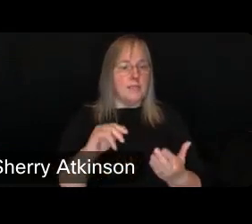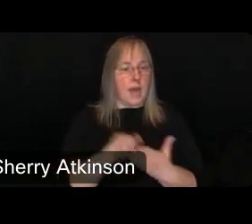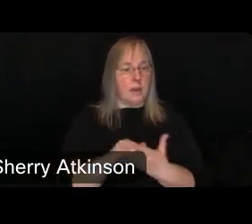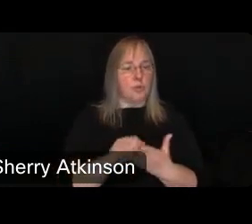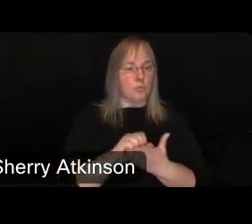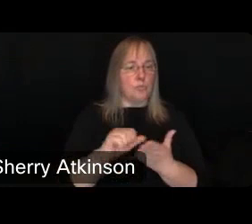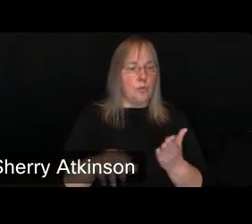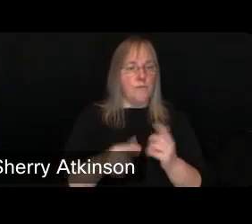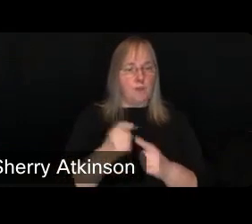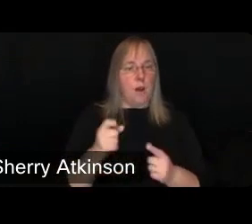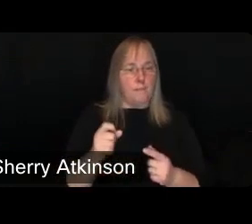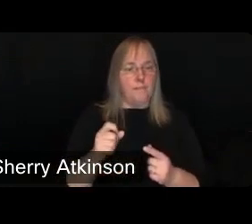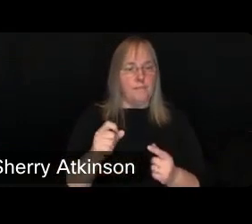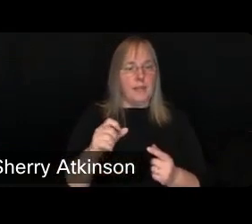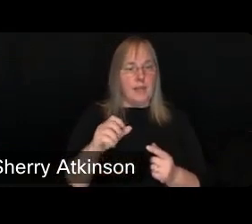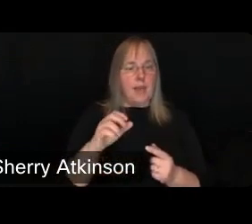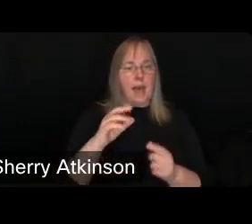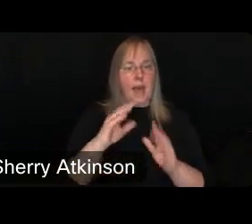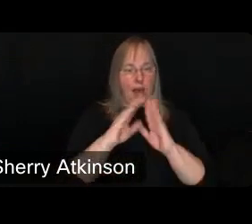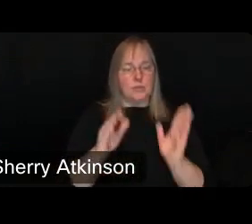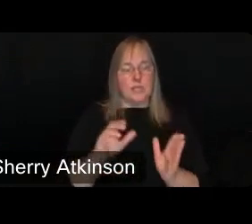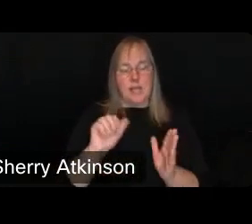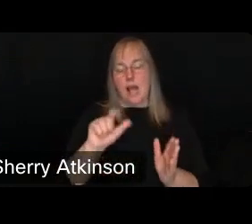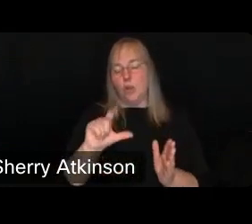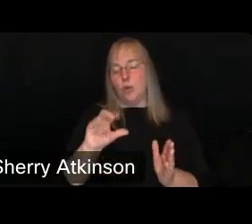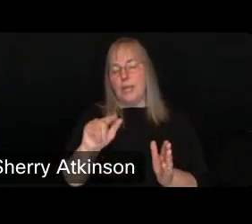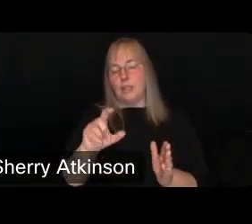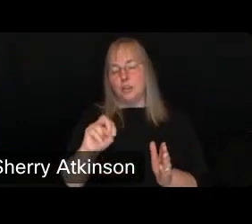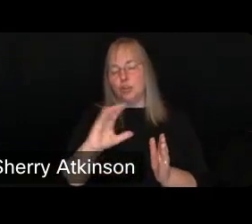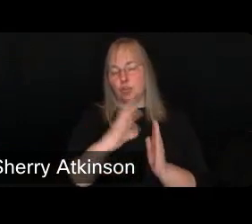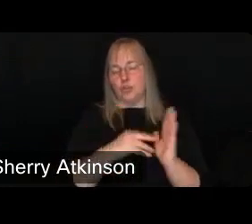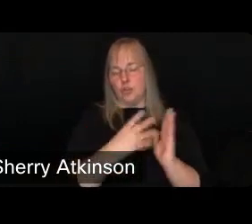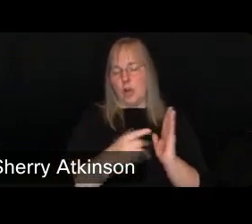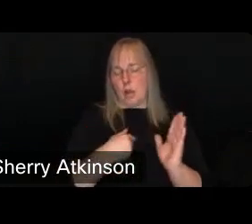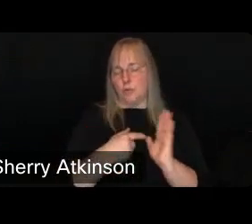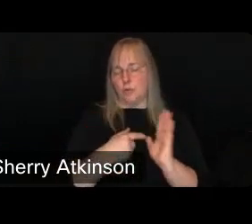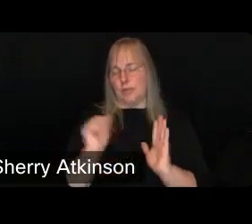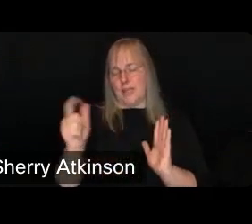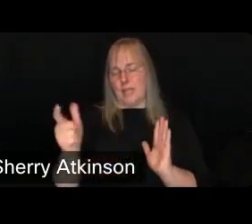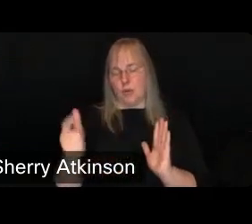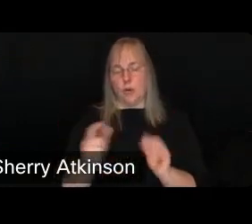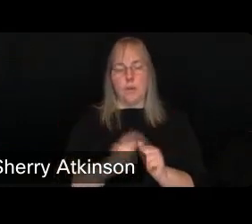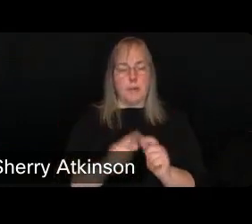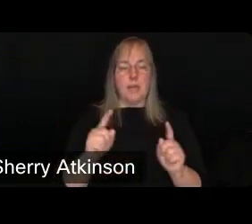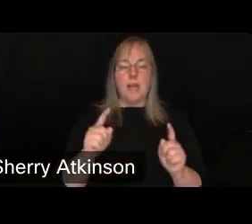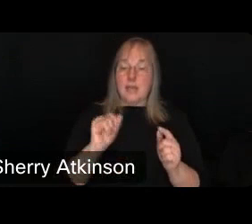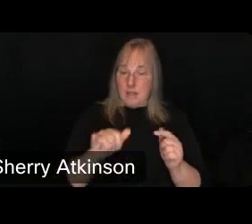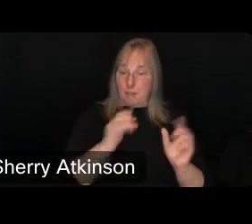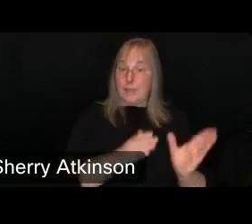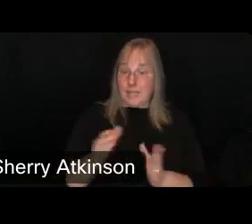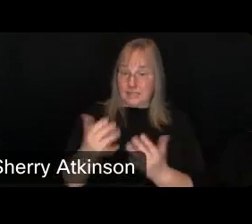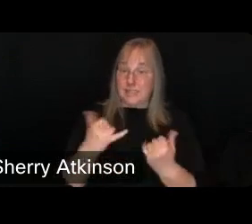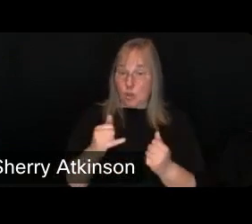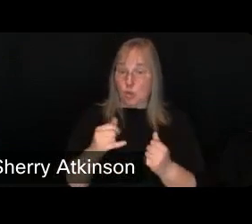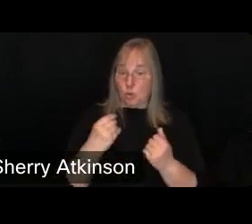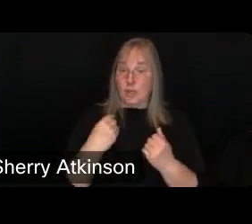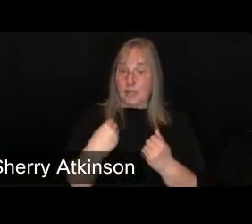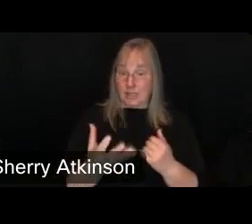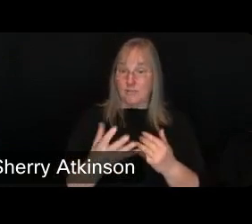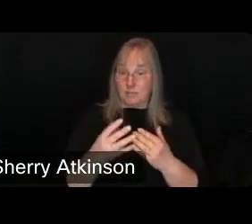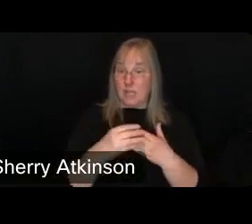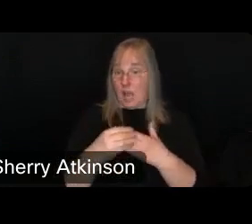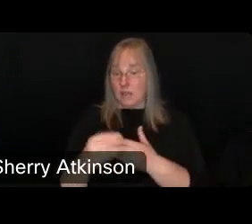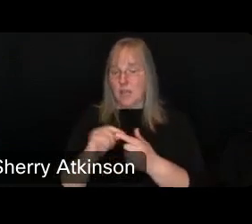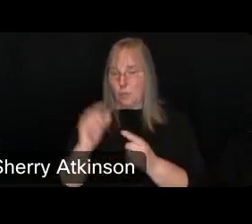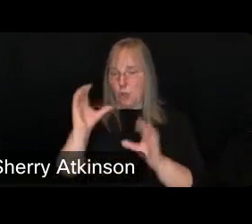on a future slide. But basically through the plan but the plan still gives guidance that we should be seeking alternative